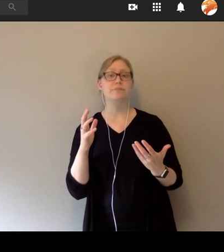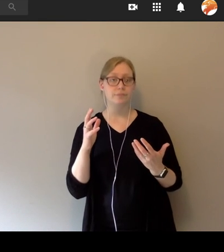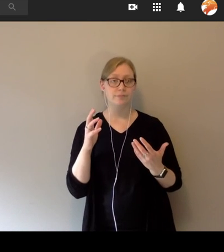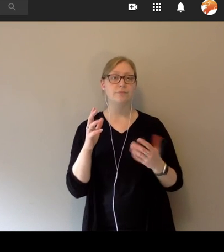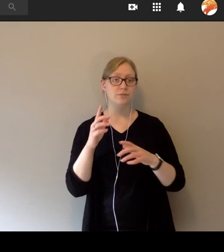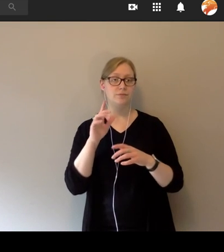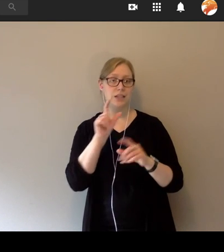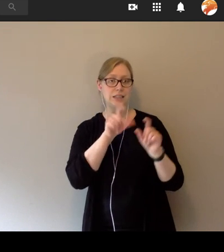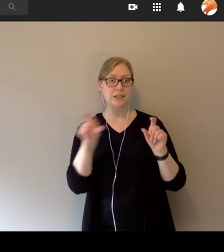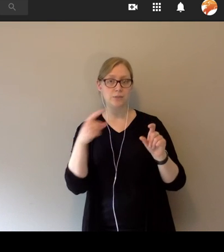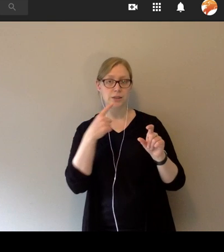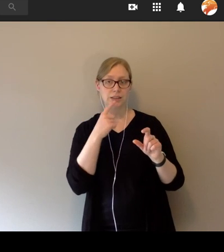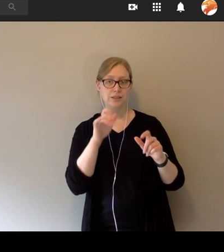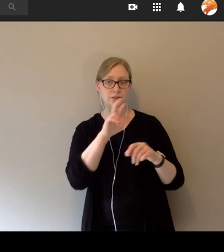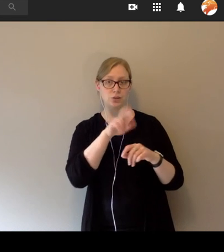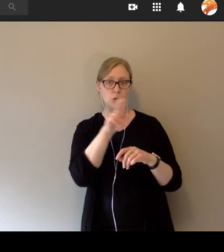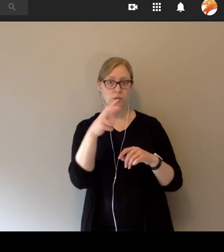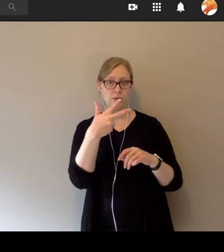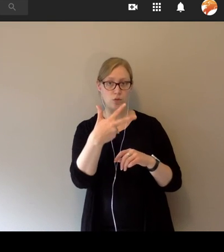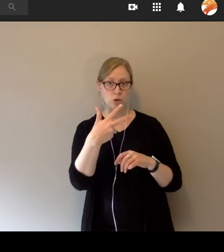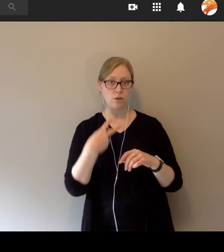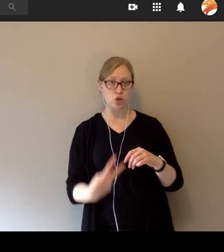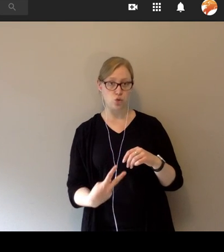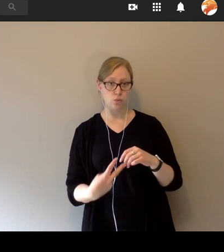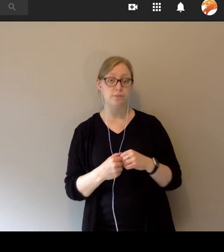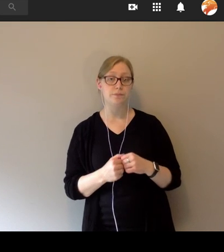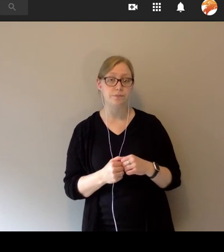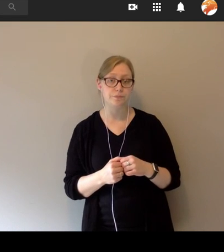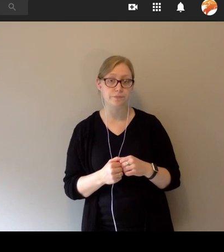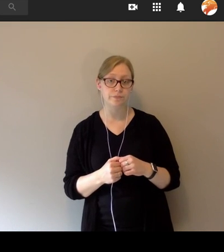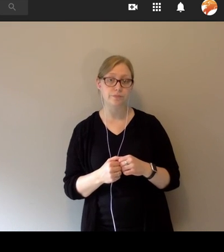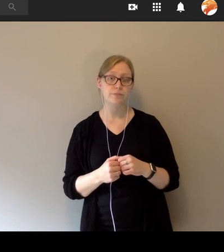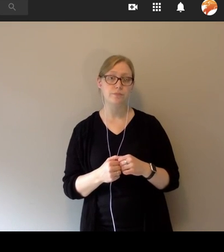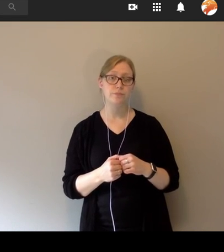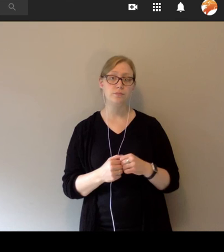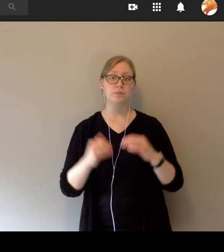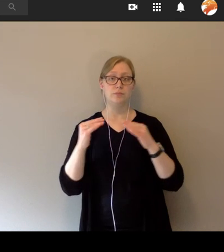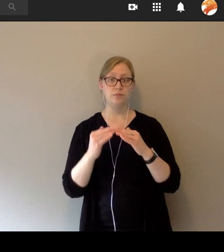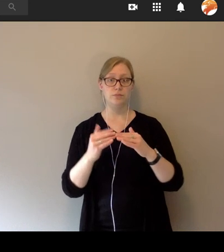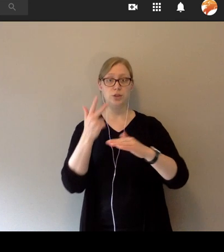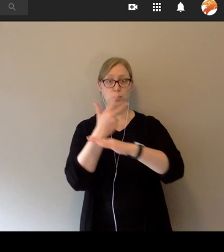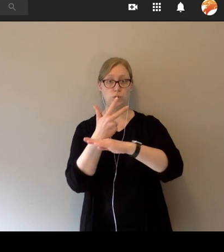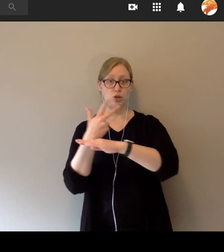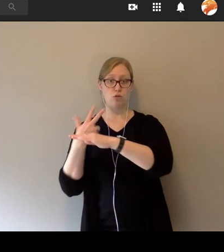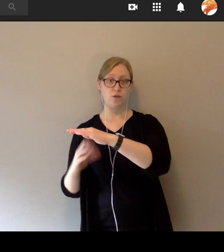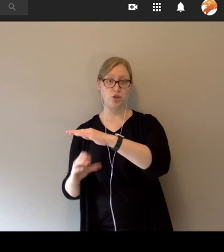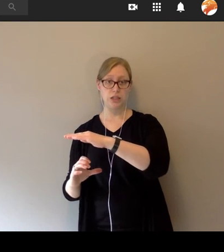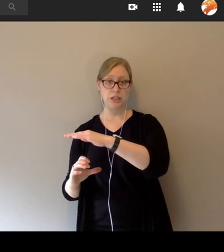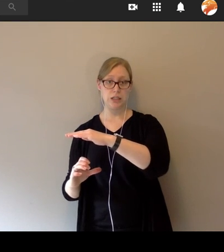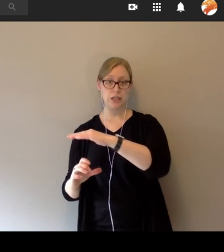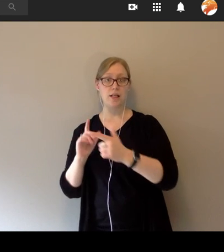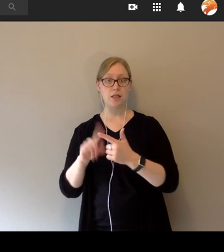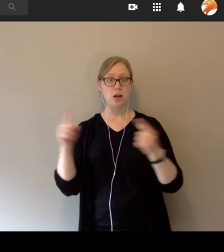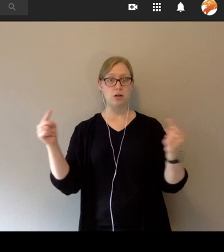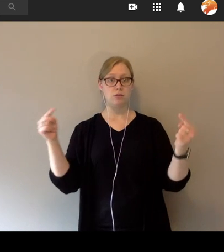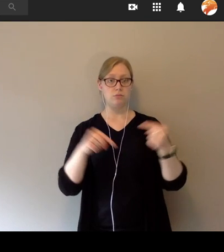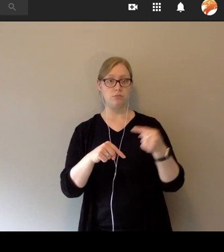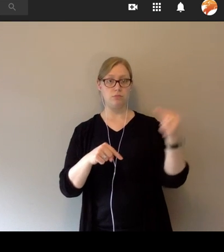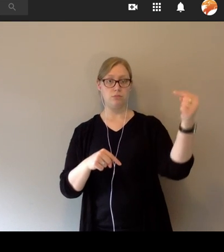So this is the square root of 3 over 2. It's equal to 3 over c. And then we can cross multiply. So I